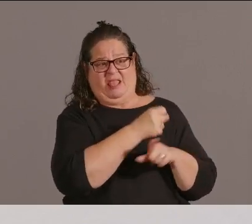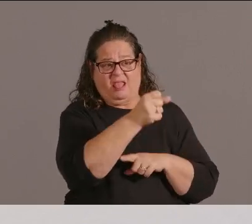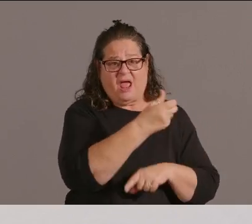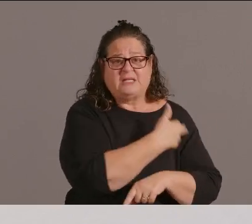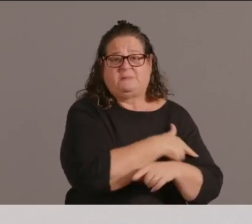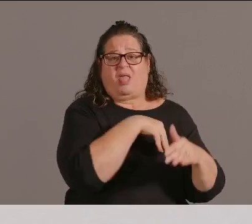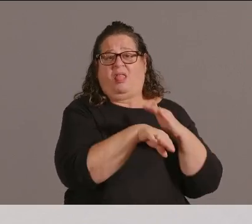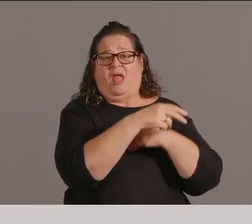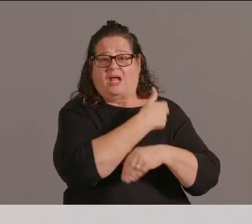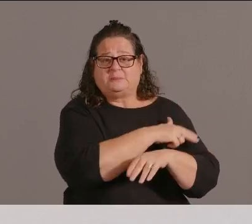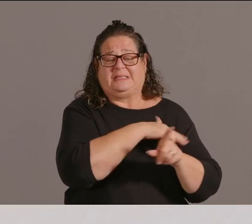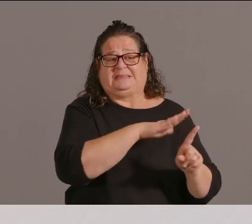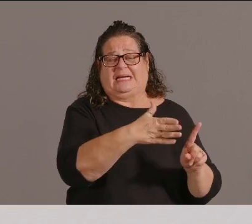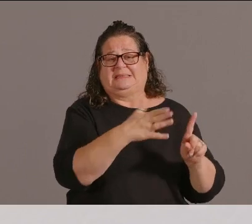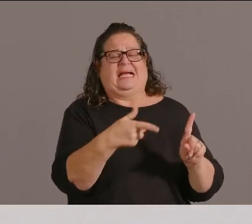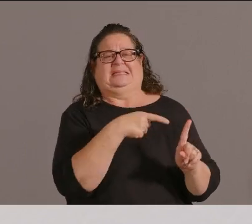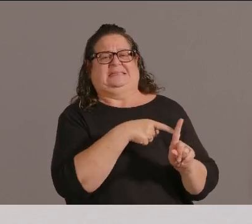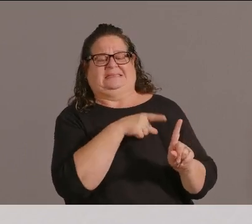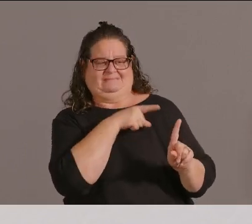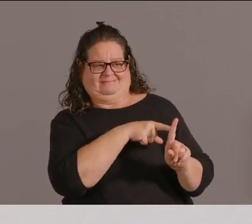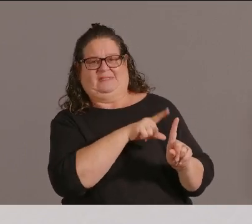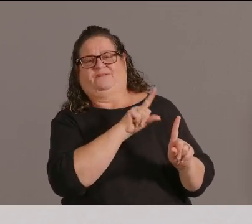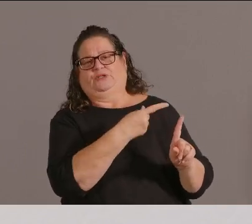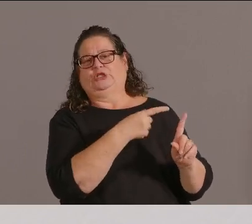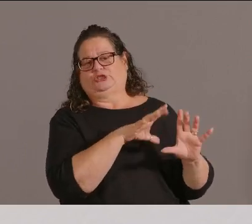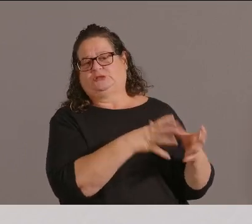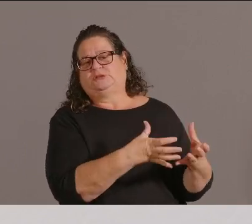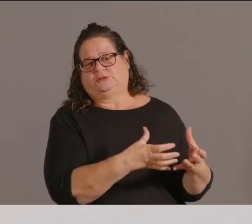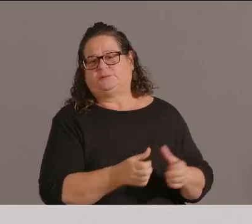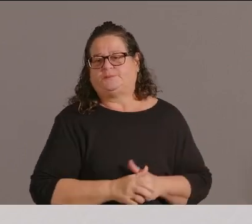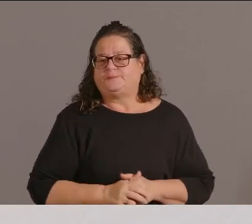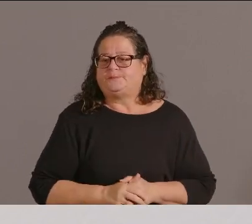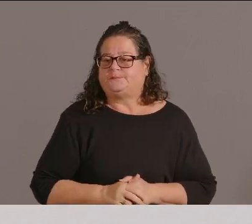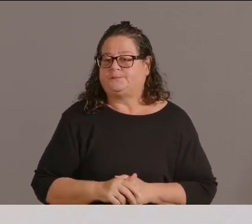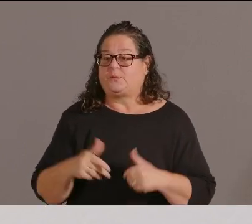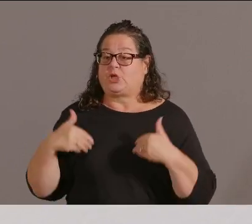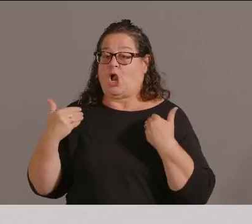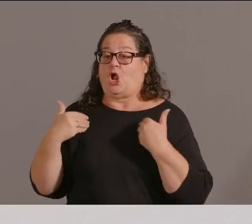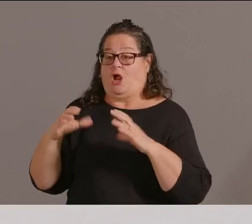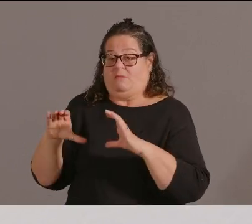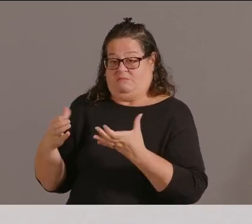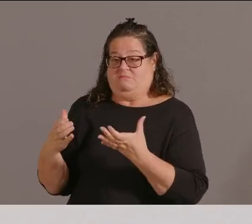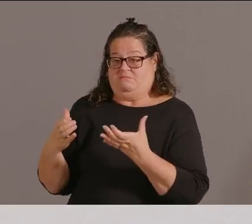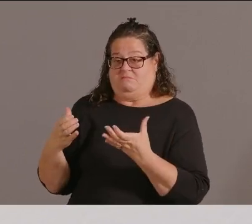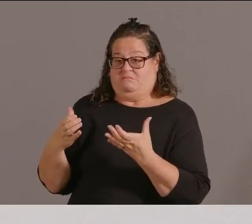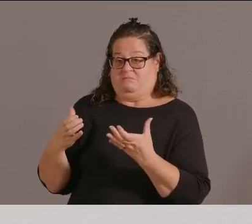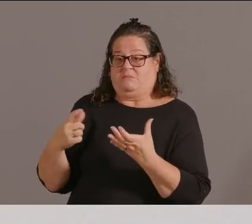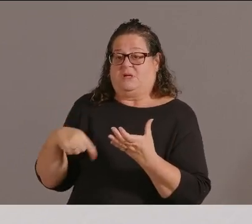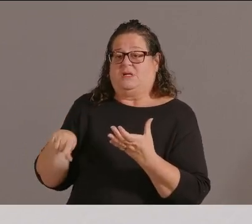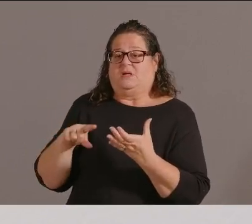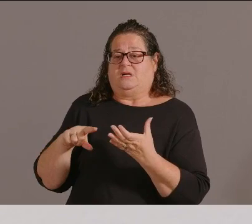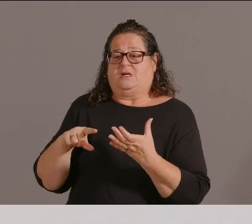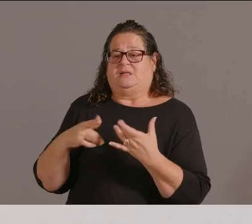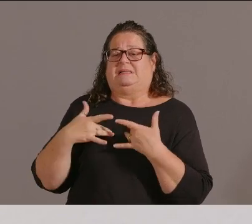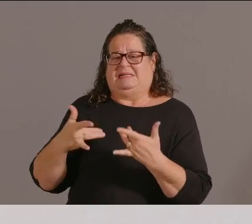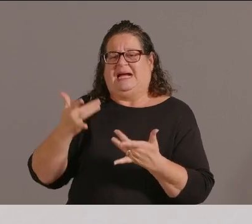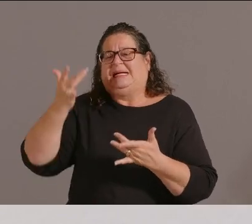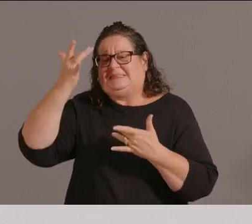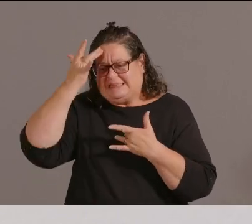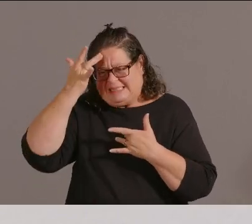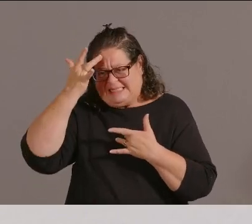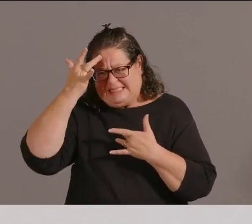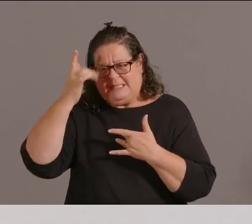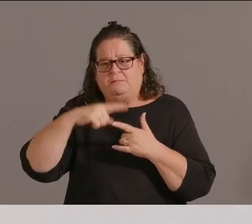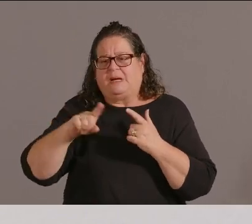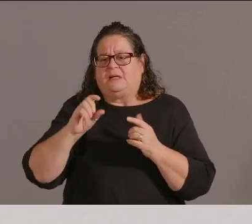get older. With our, younger population, they tend to be more asymptomatic. So even if they get